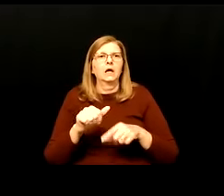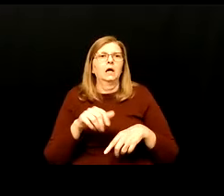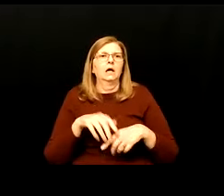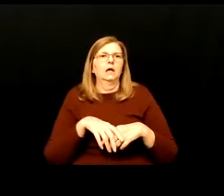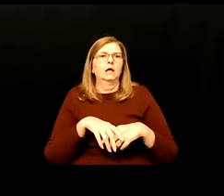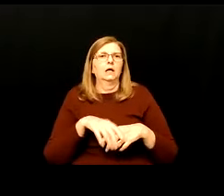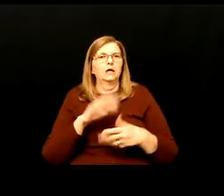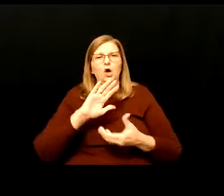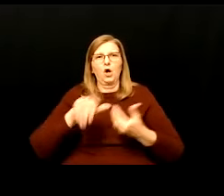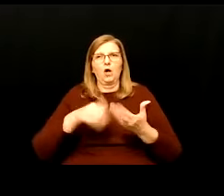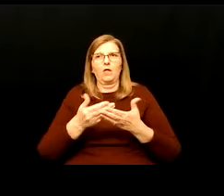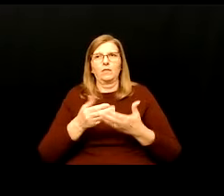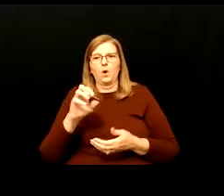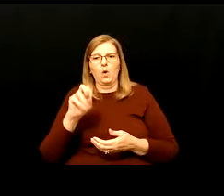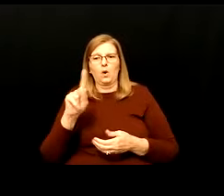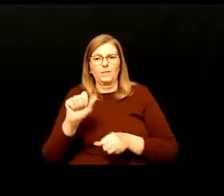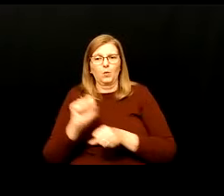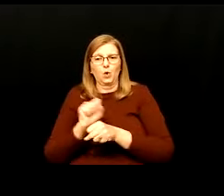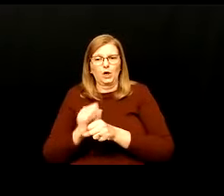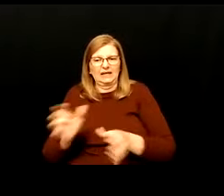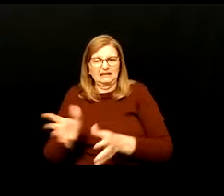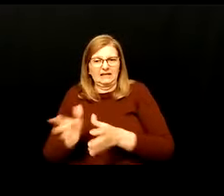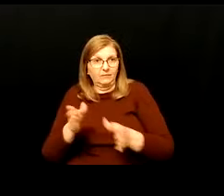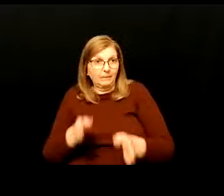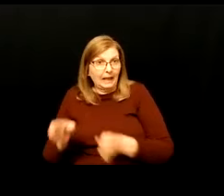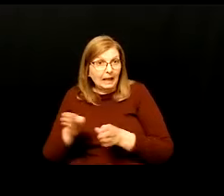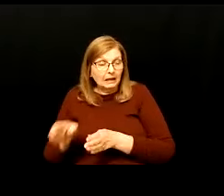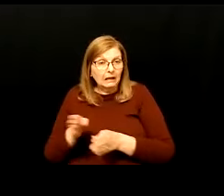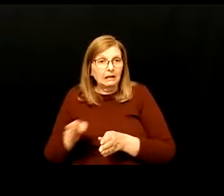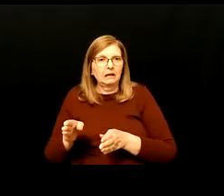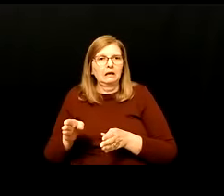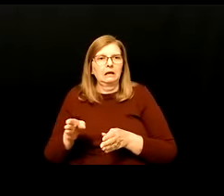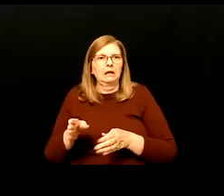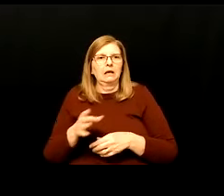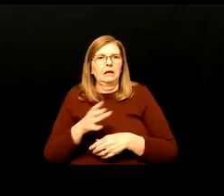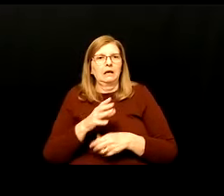all the Oklahoma work incentive planning and assistance and